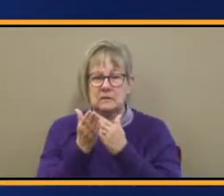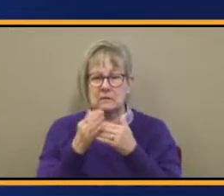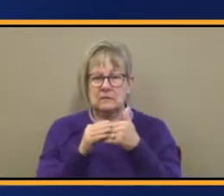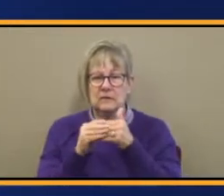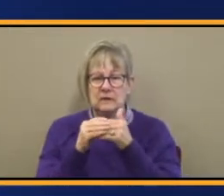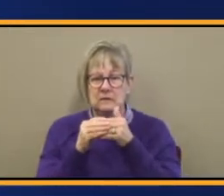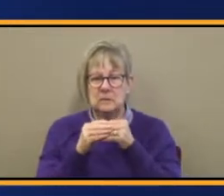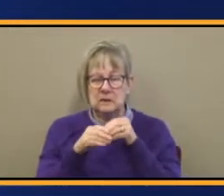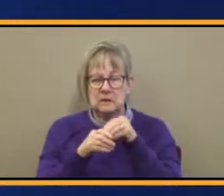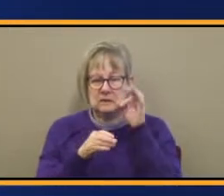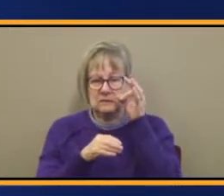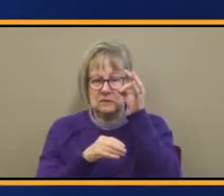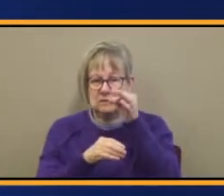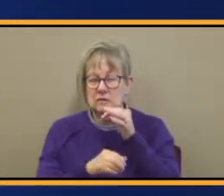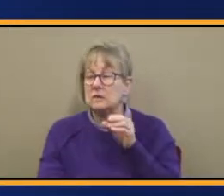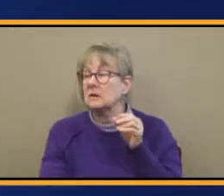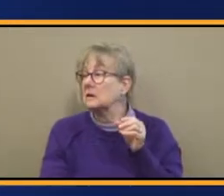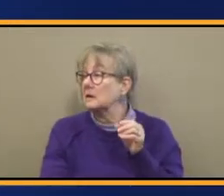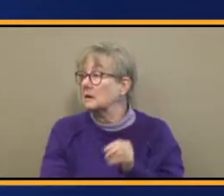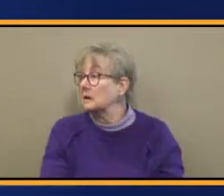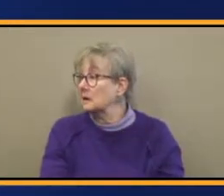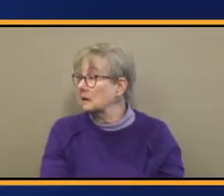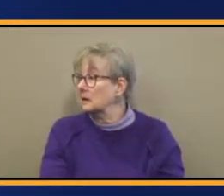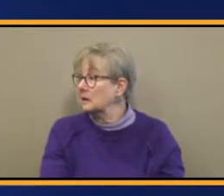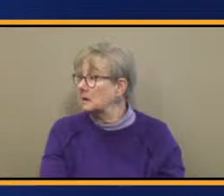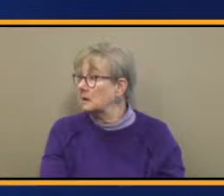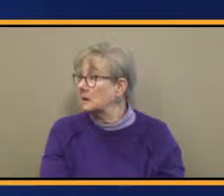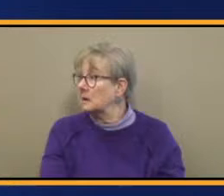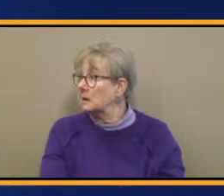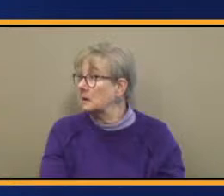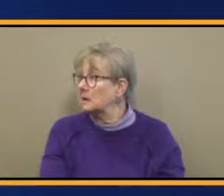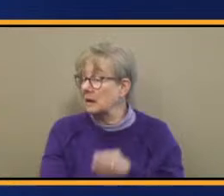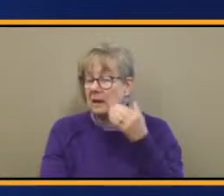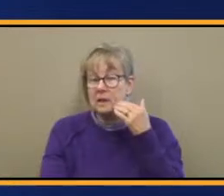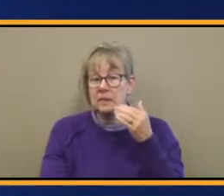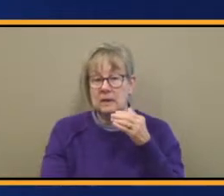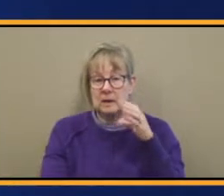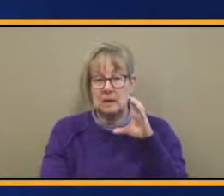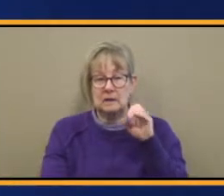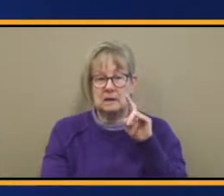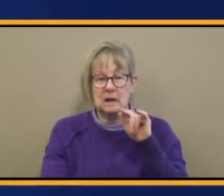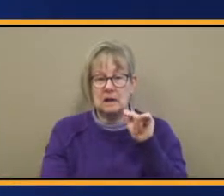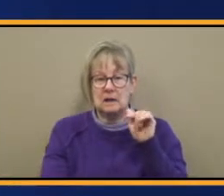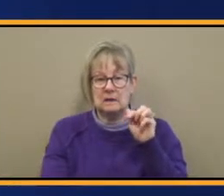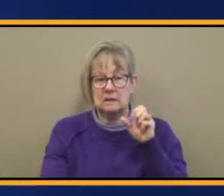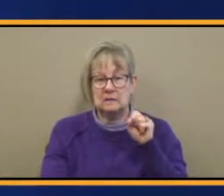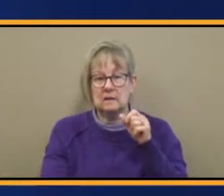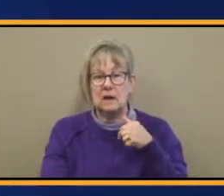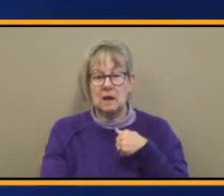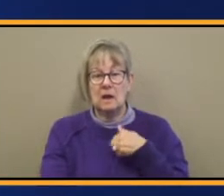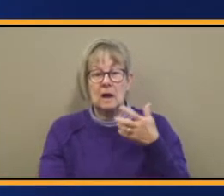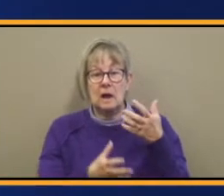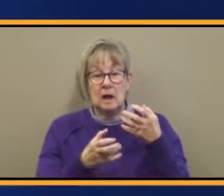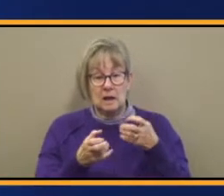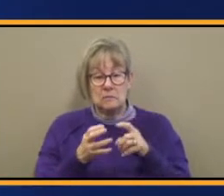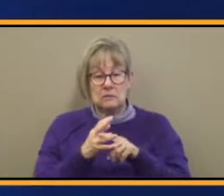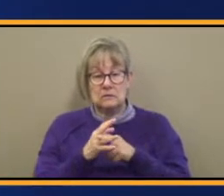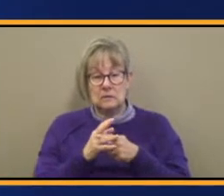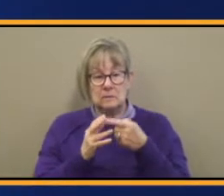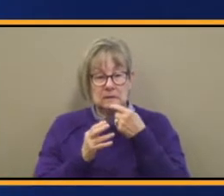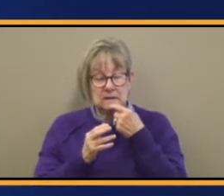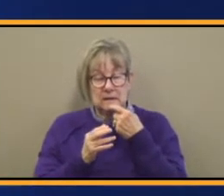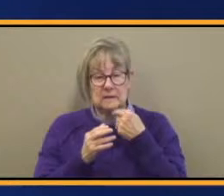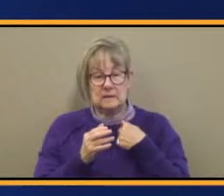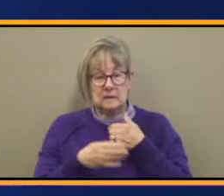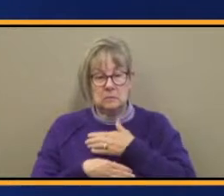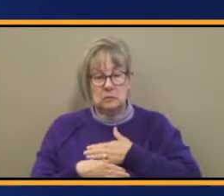for that. Representative Canales. Thanks, Mayor. I wanted to start off saying I appreciate